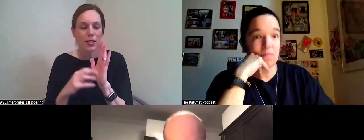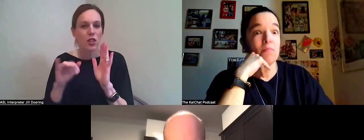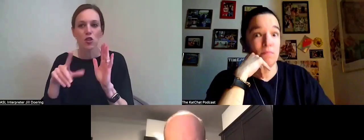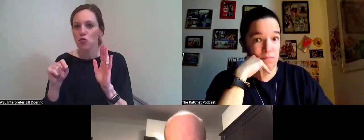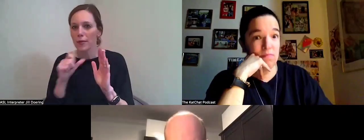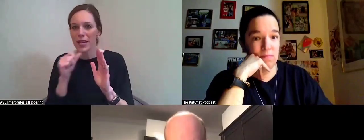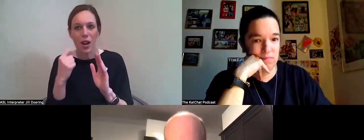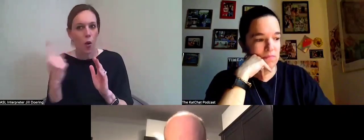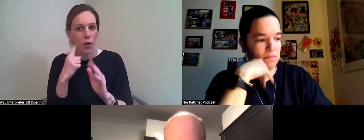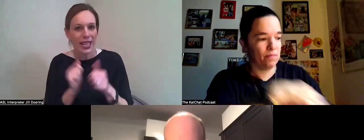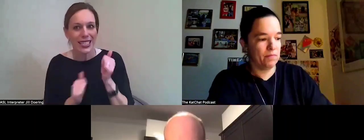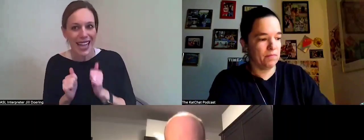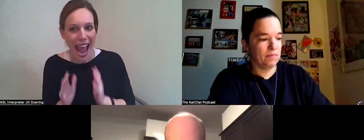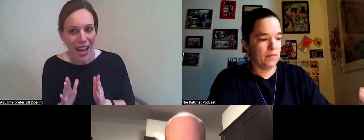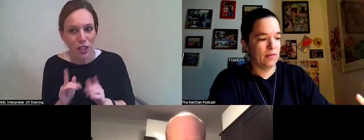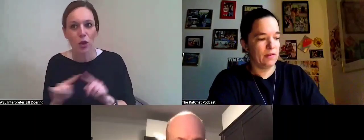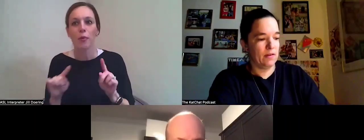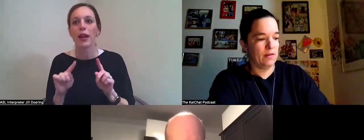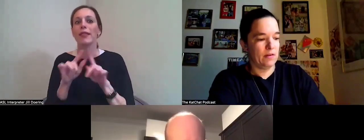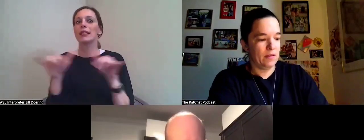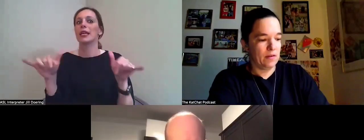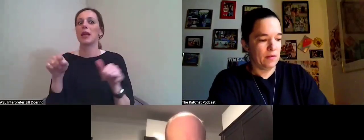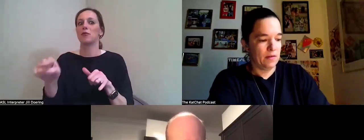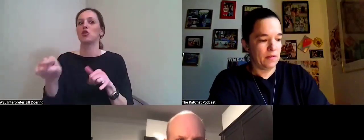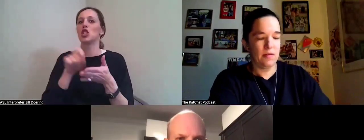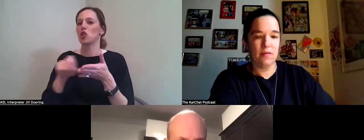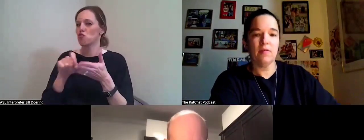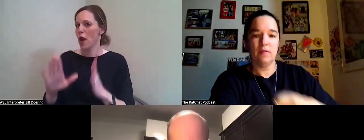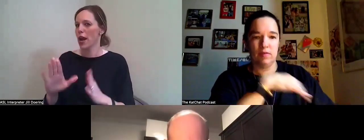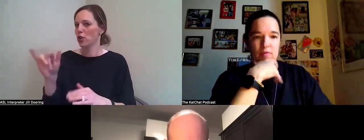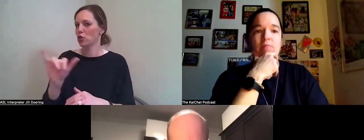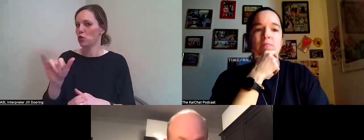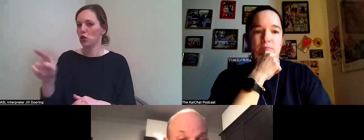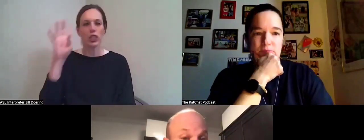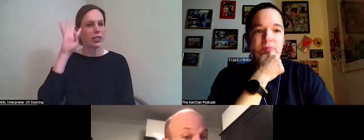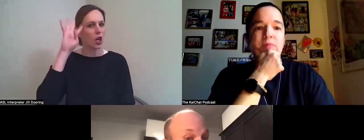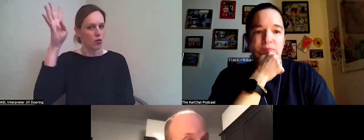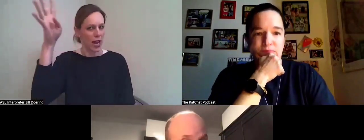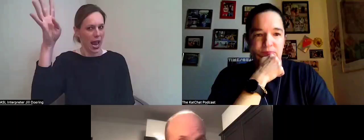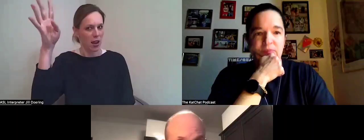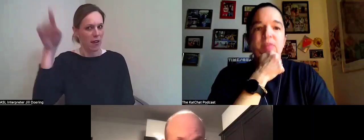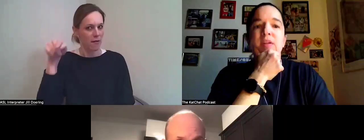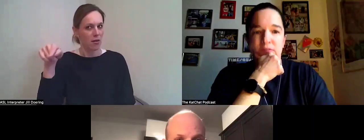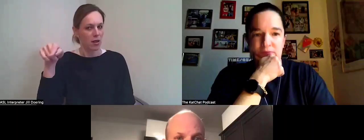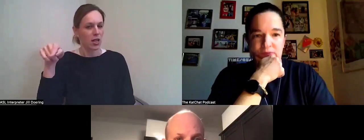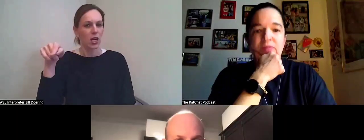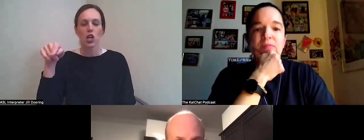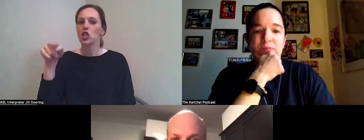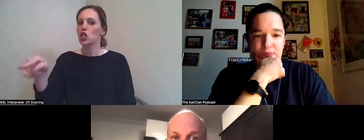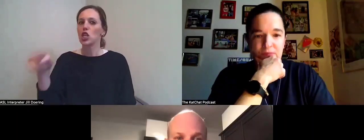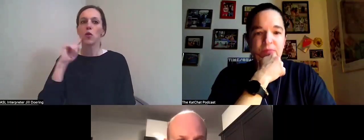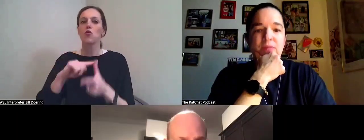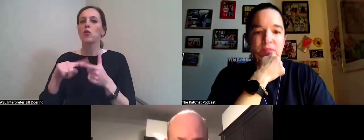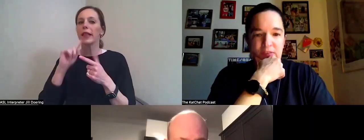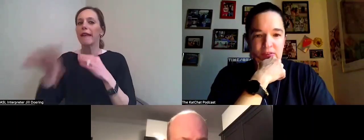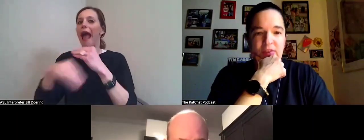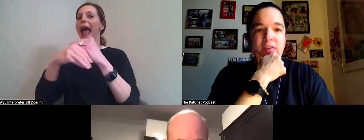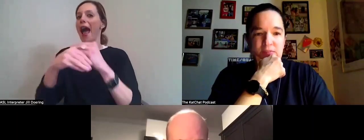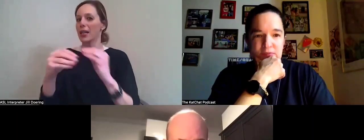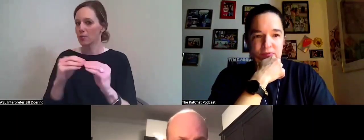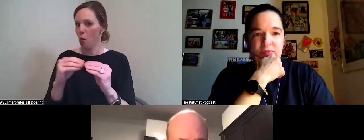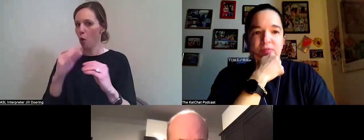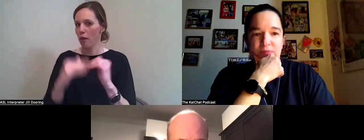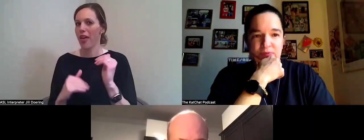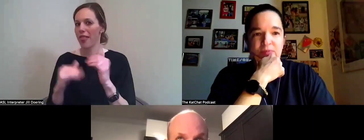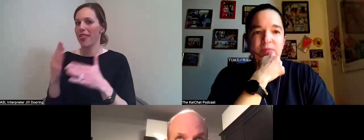actor, but also as a writer, as a creative. So she contributes a lot more than the